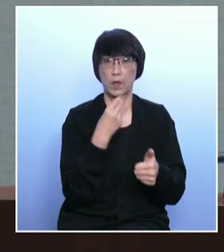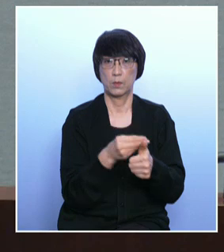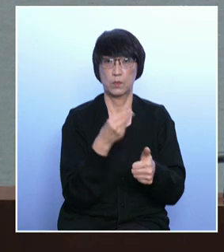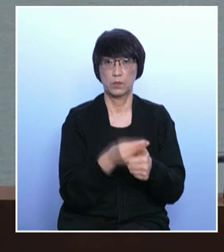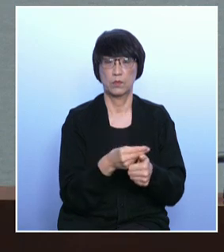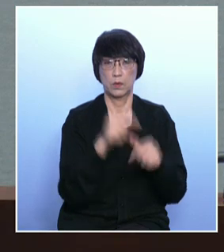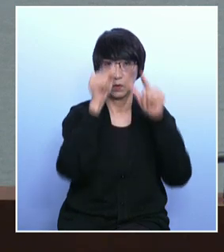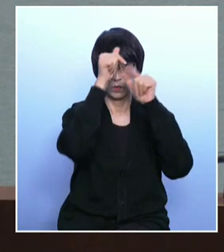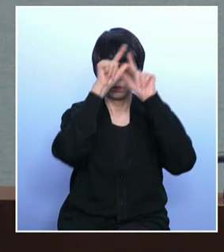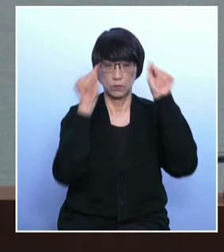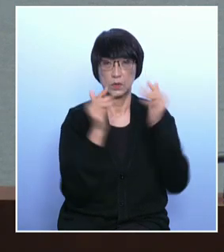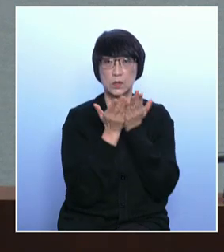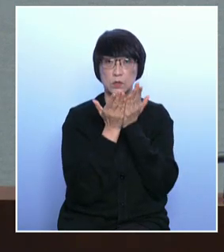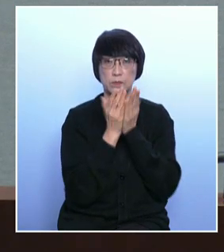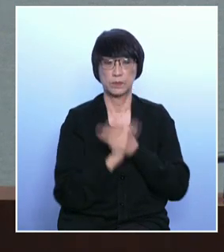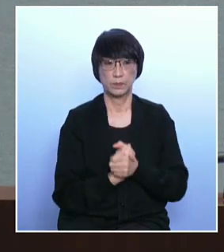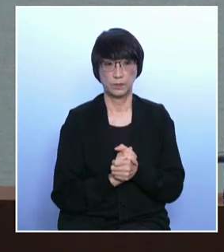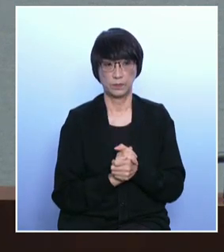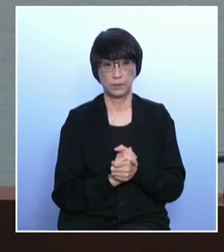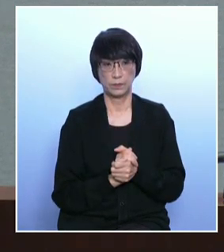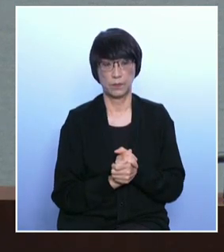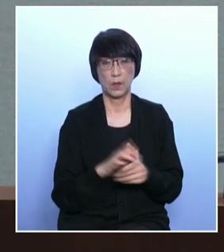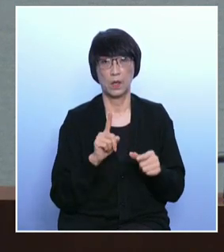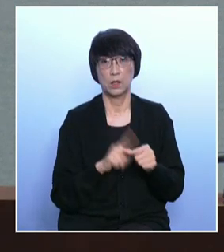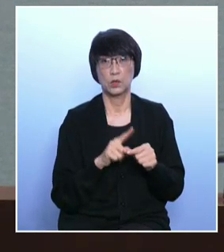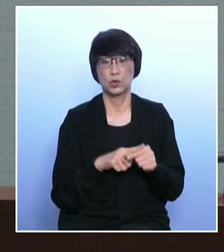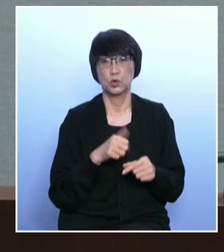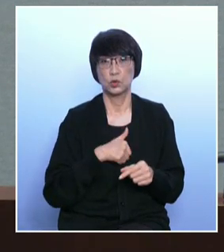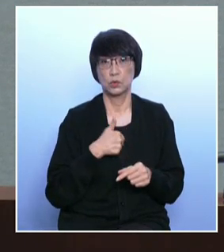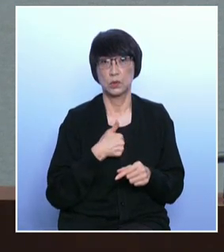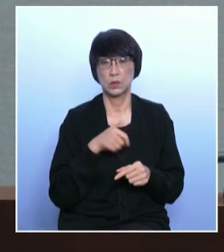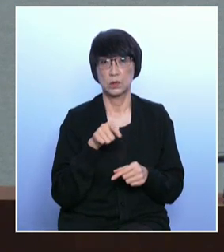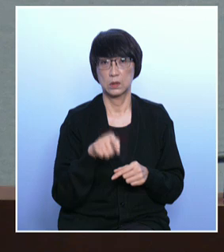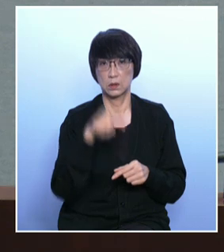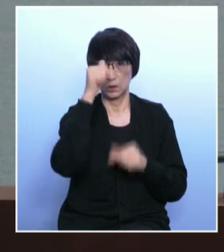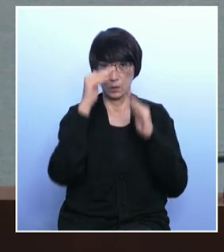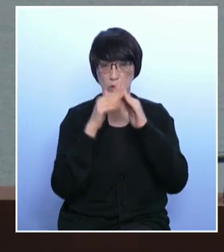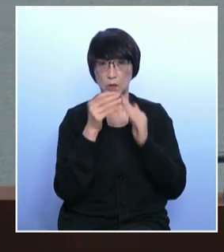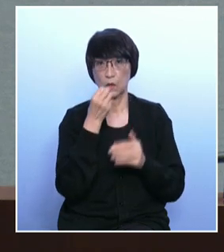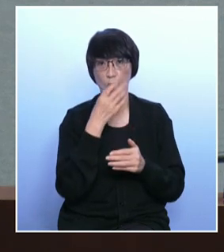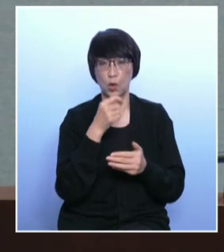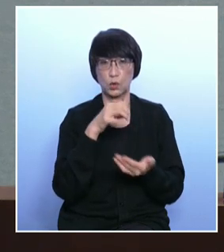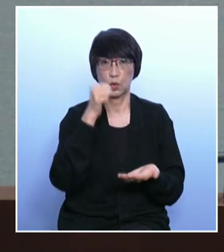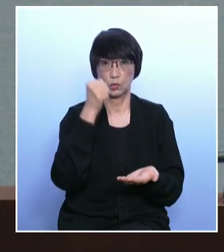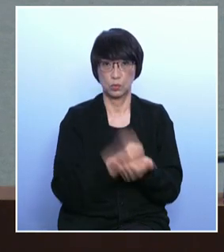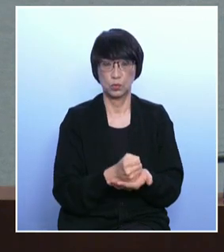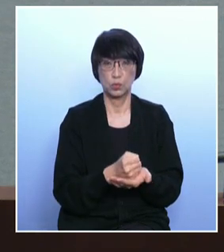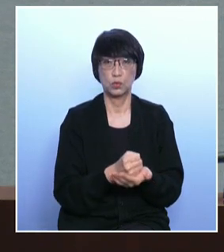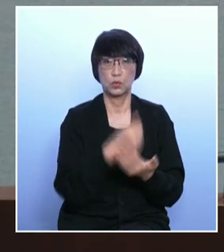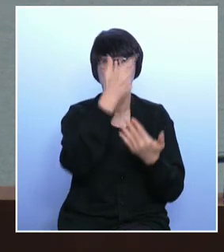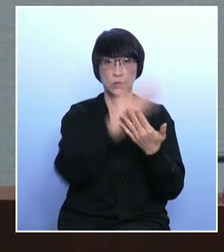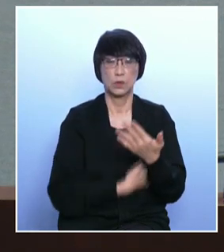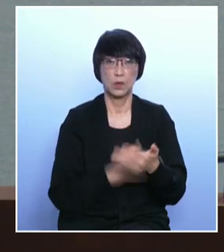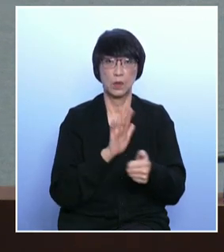1-year-long nurse training projects. For nurses working in the CMH, they